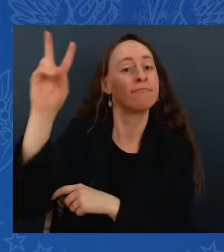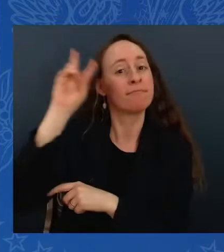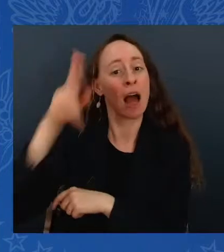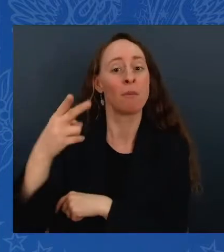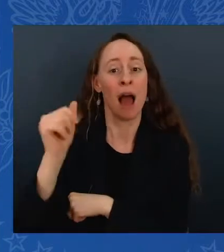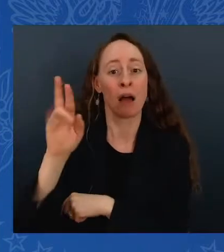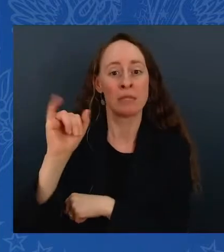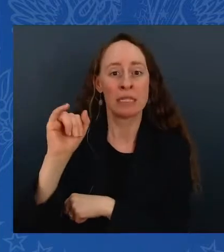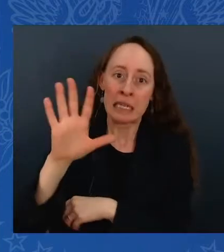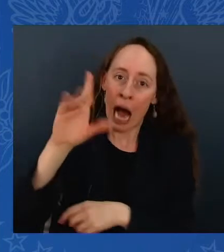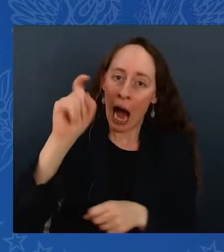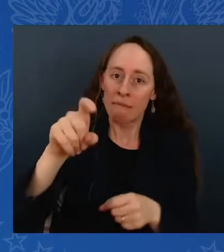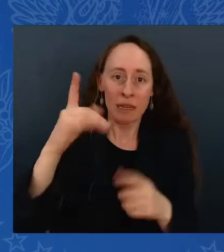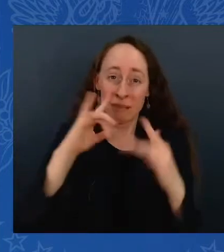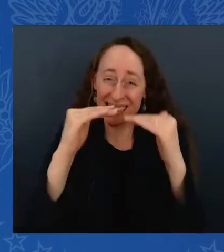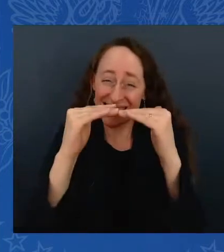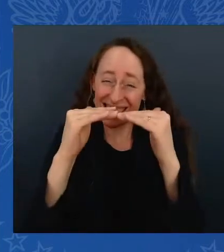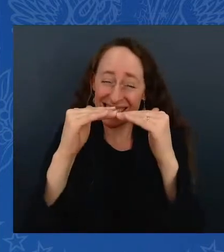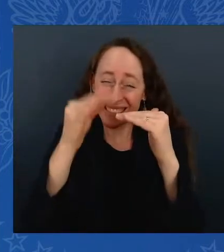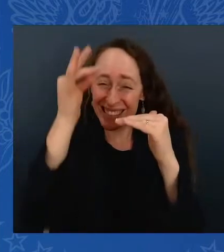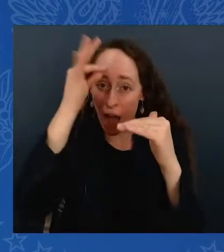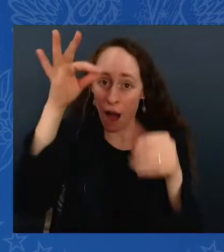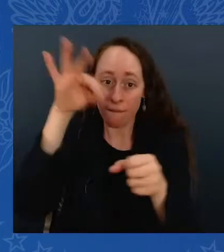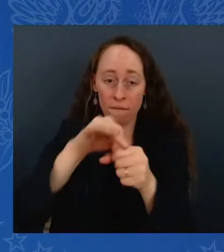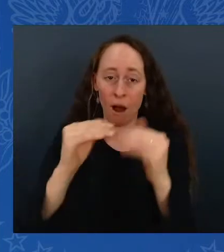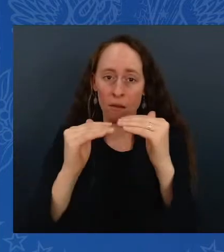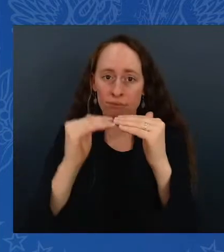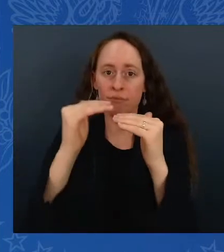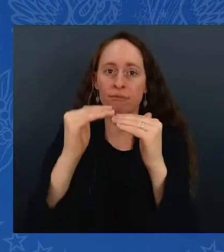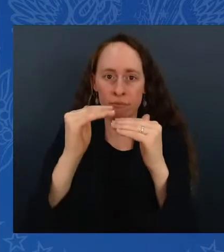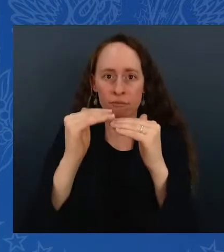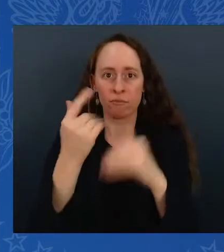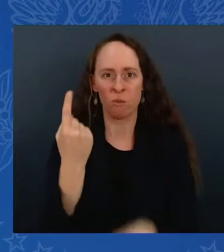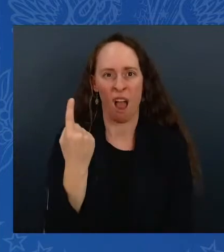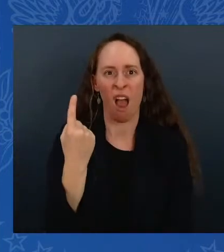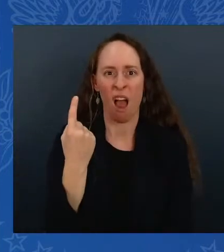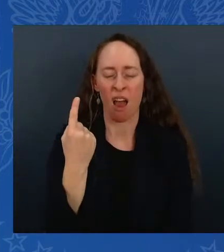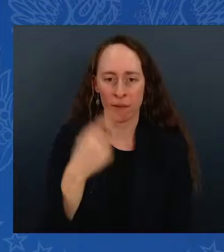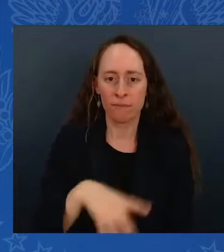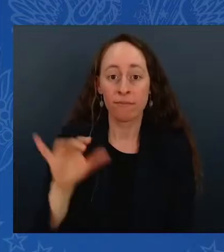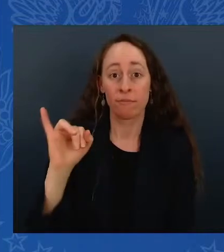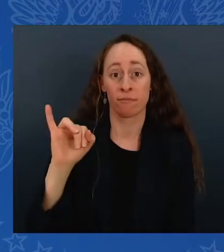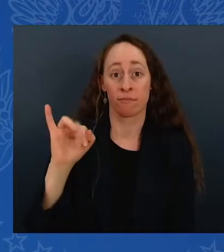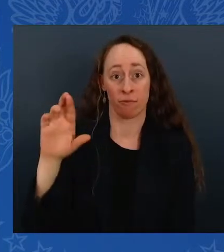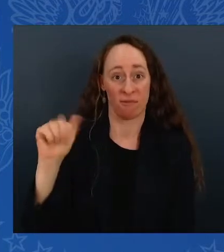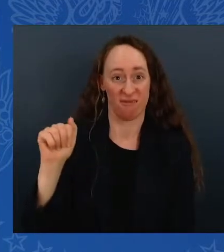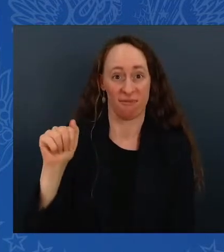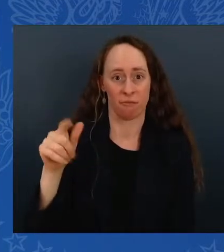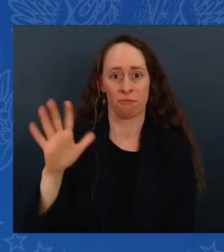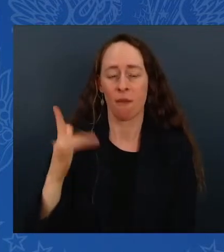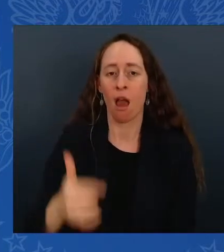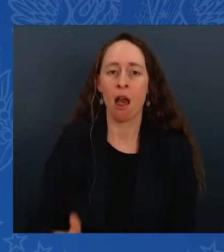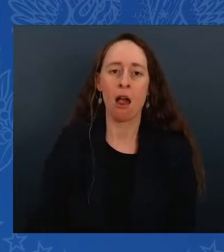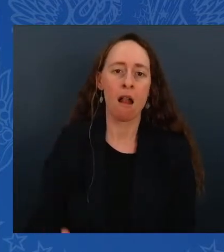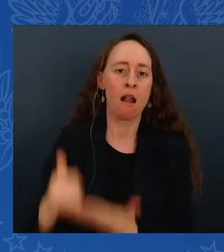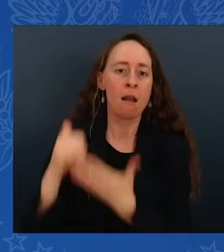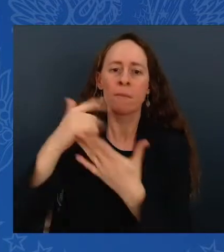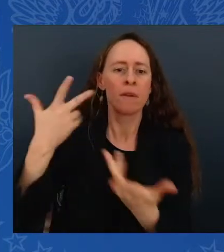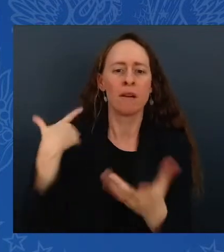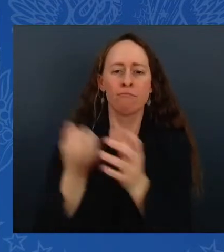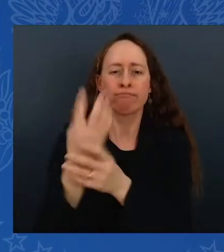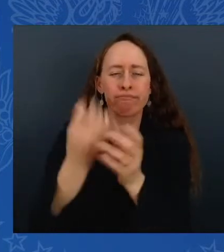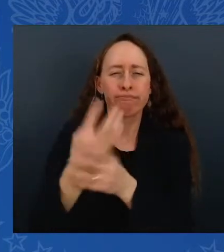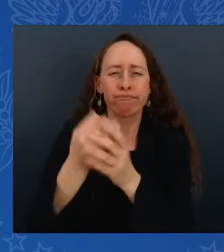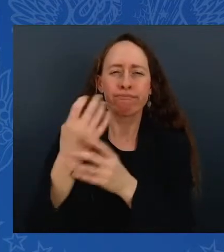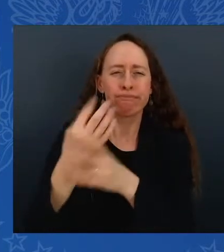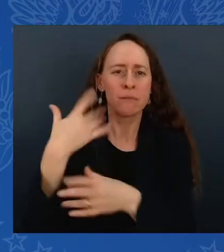Inflation Reduction Act. It's going to help cut carbon emissions in half by 2030. We're well on the way, including, well, I won't